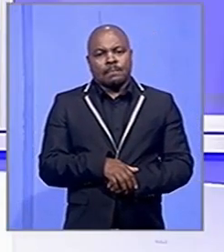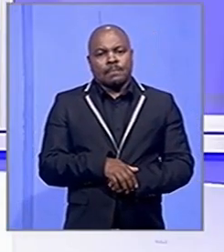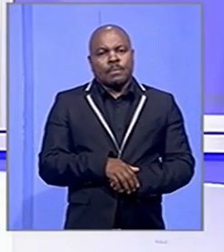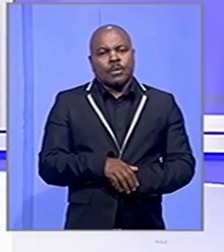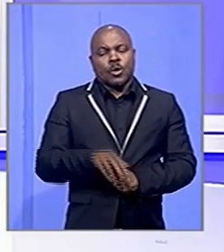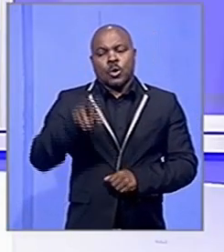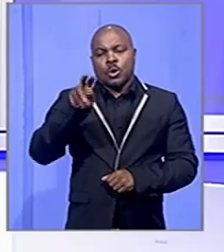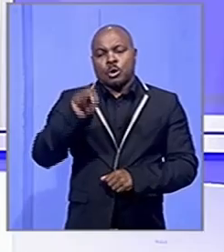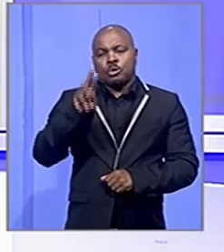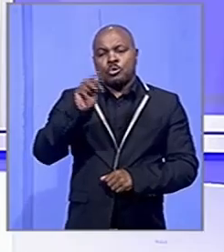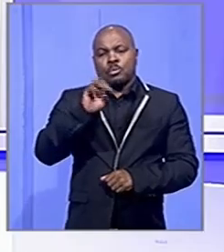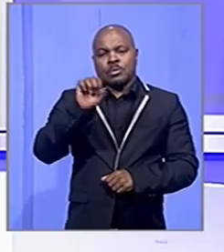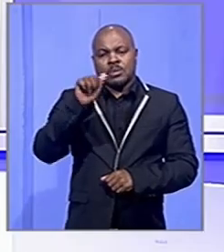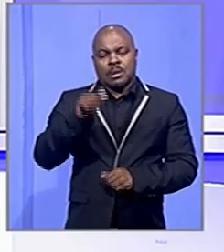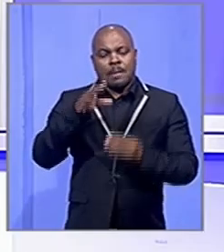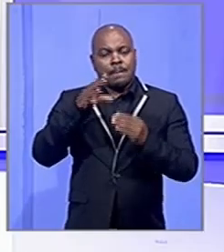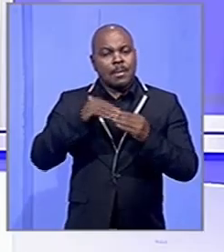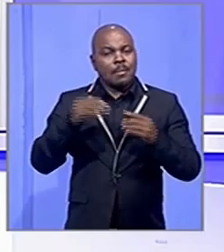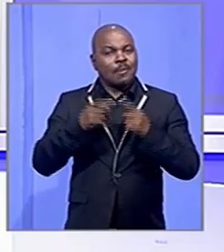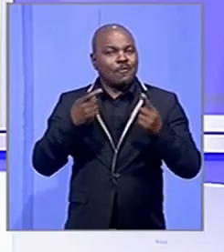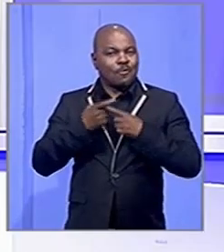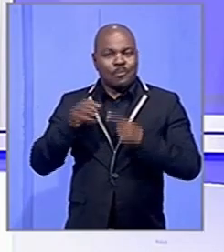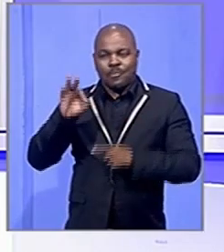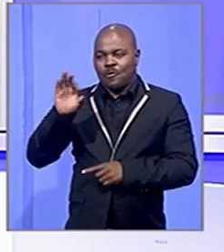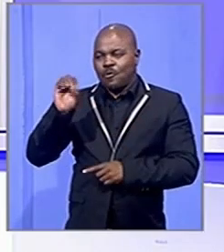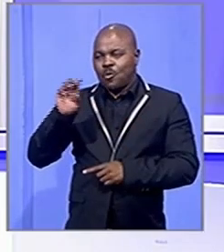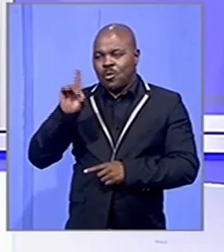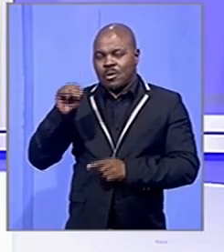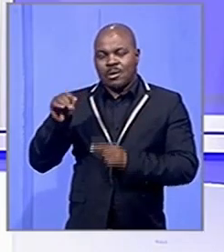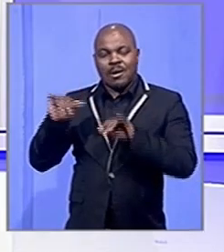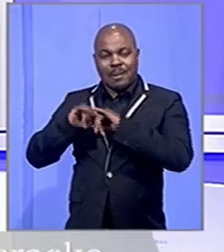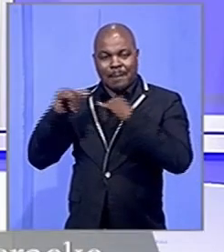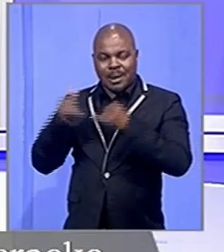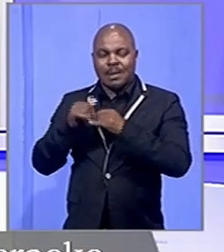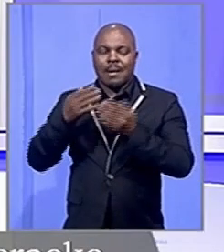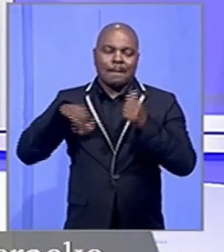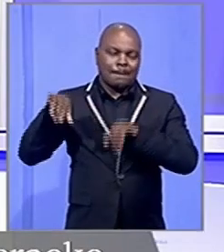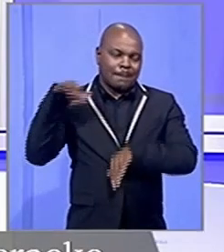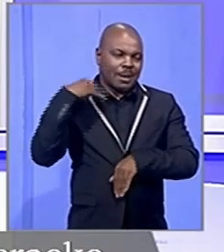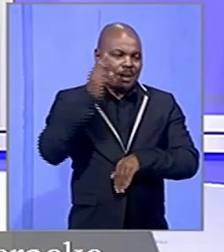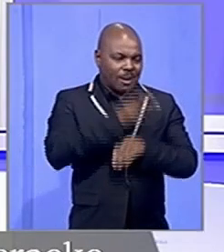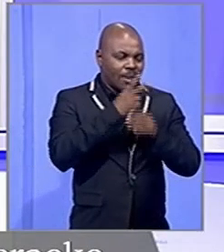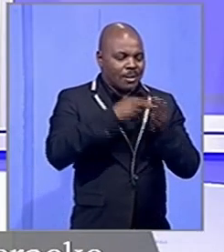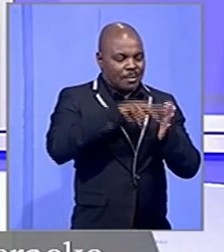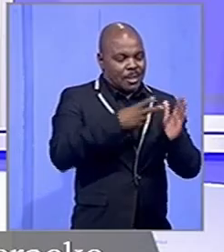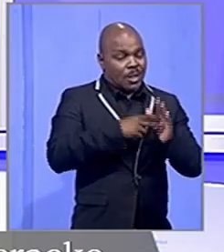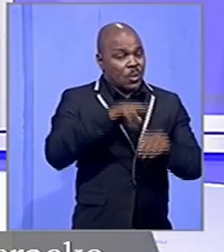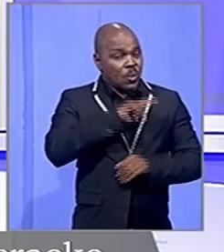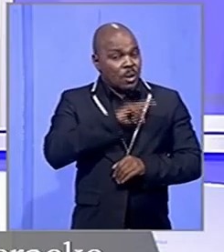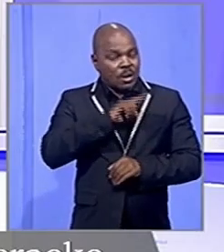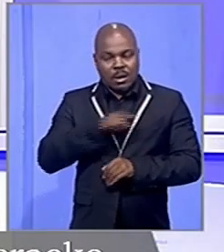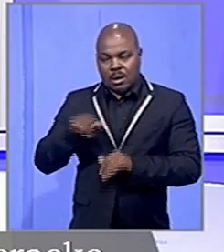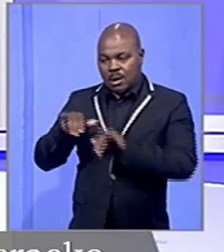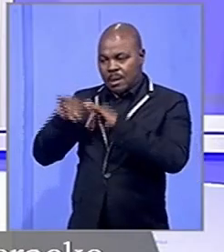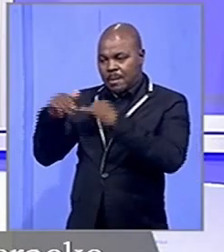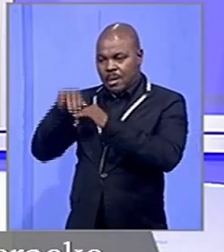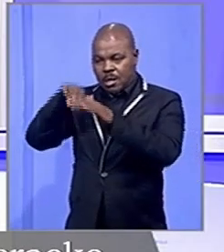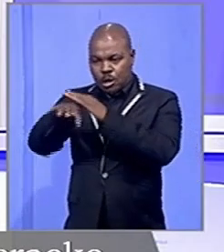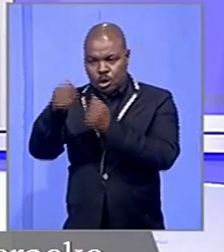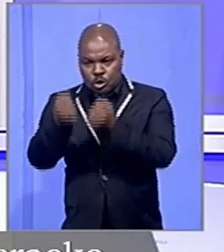Ditokololo tsa NUMSA kwa Fort di tshwanetse go ya go ithulaganya gape. Seno ke jaaka setlamo se reboletswe taelo ya gore badiri